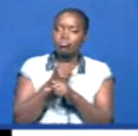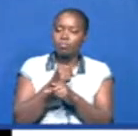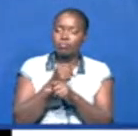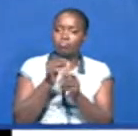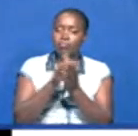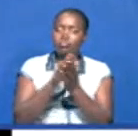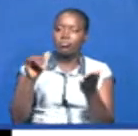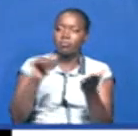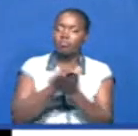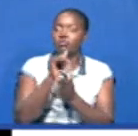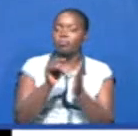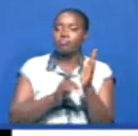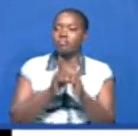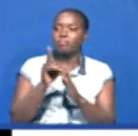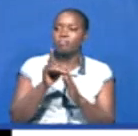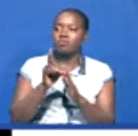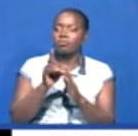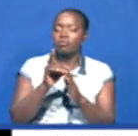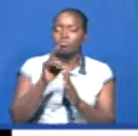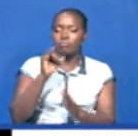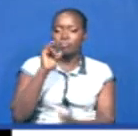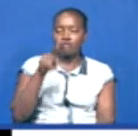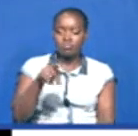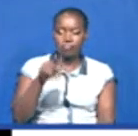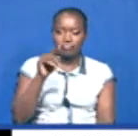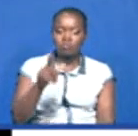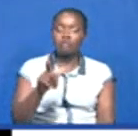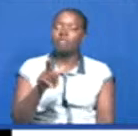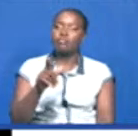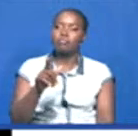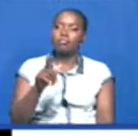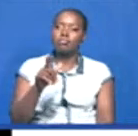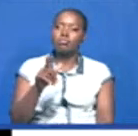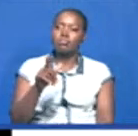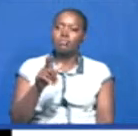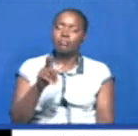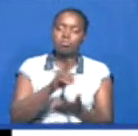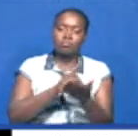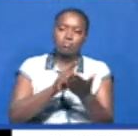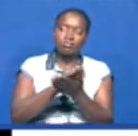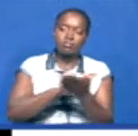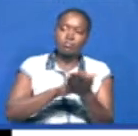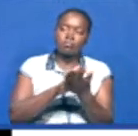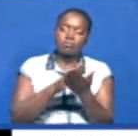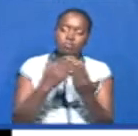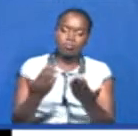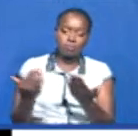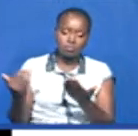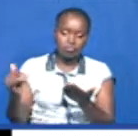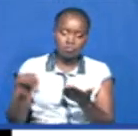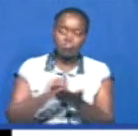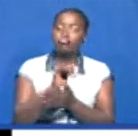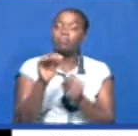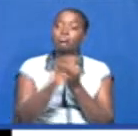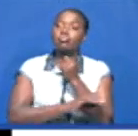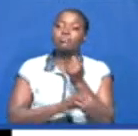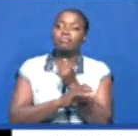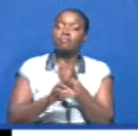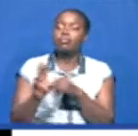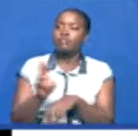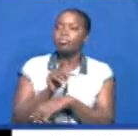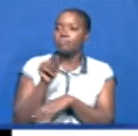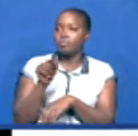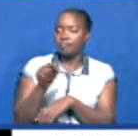by developing an IPR database for goods to be imported into the country, and using that